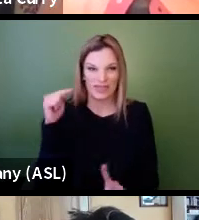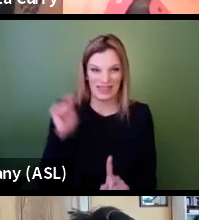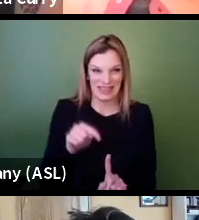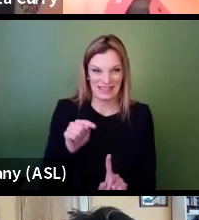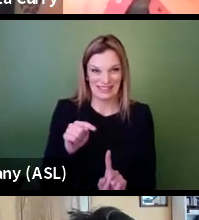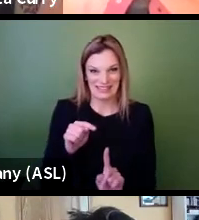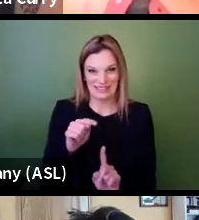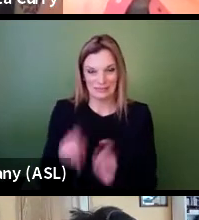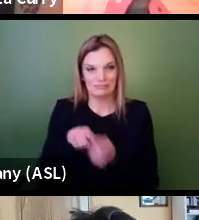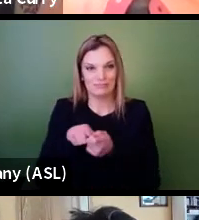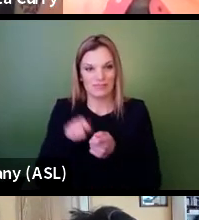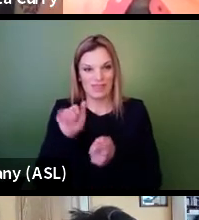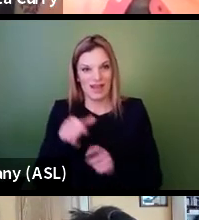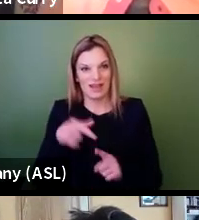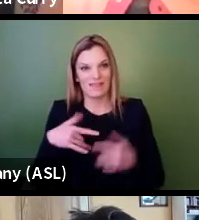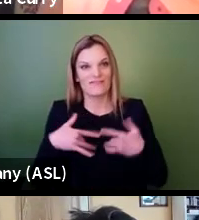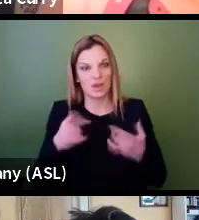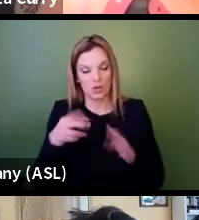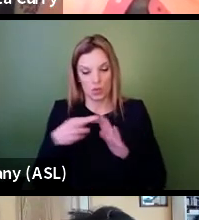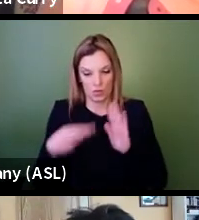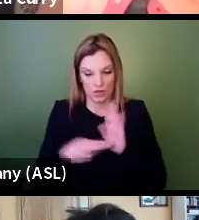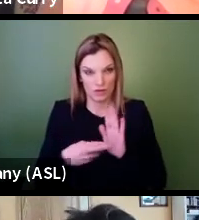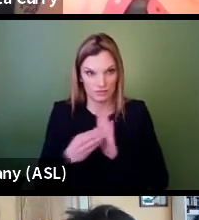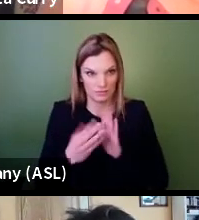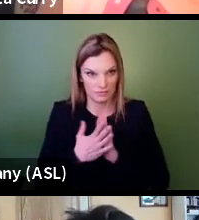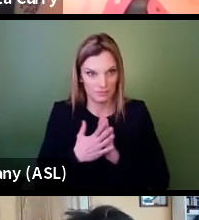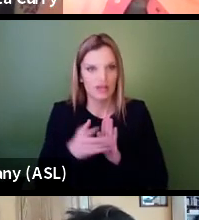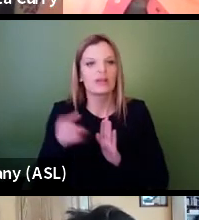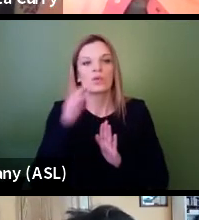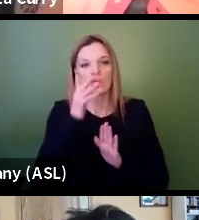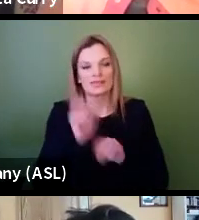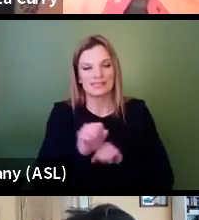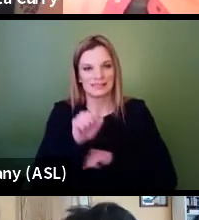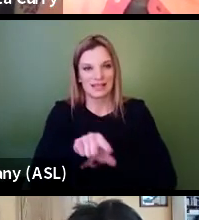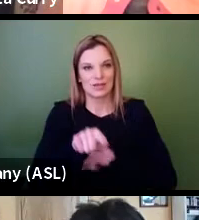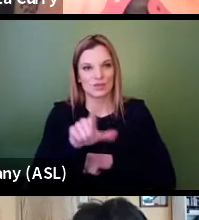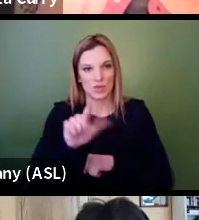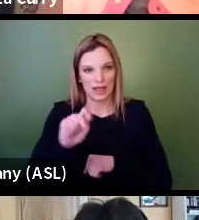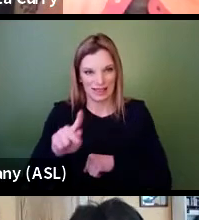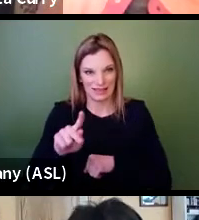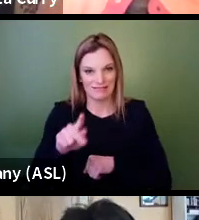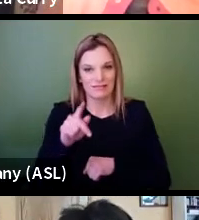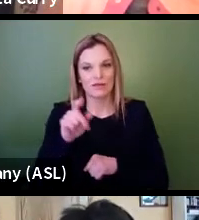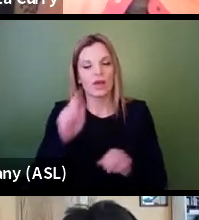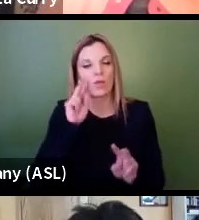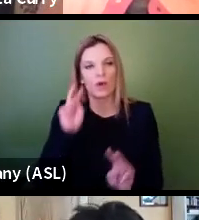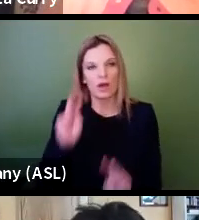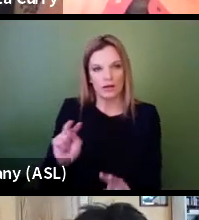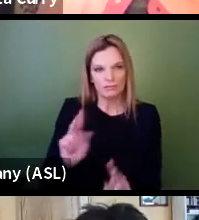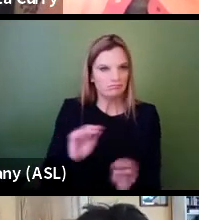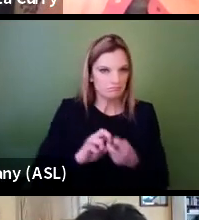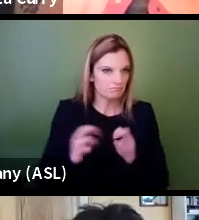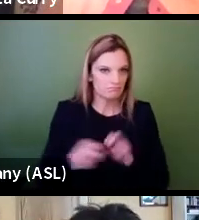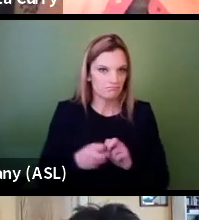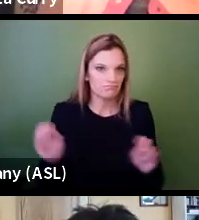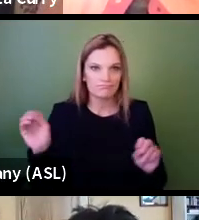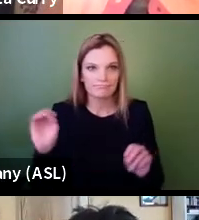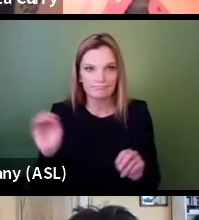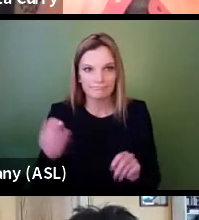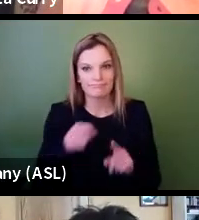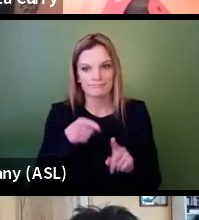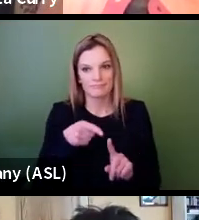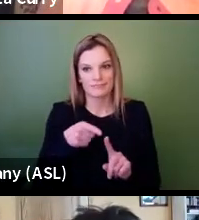event, when you register, they just send you a link to watch. So there are no issues with that, and the topic is